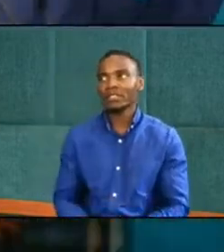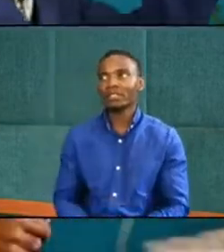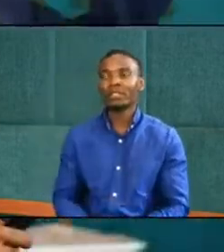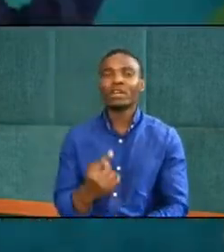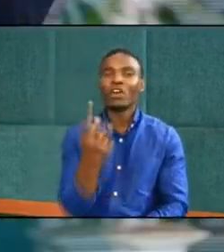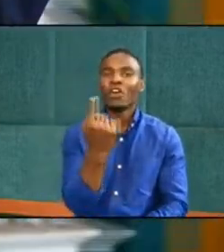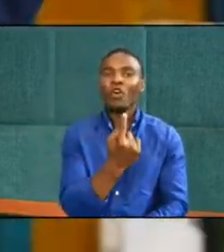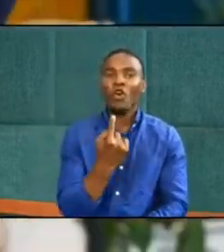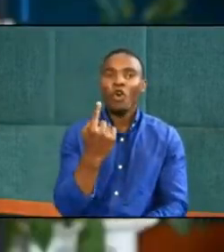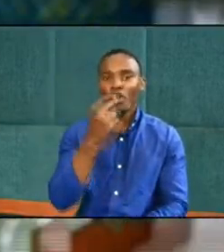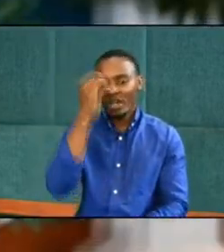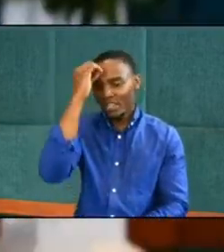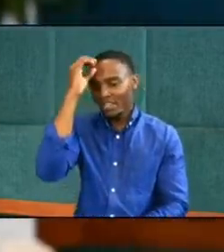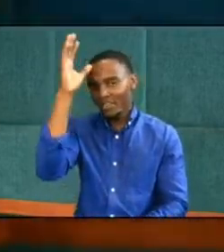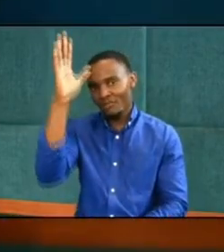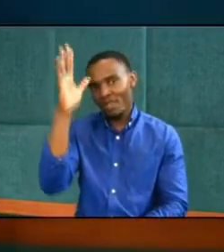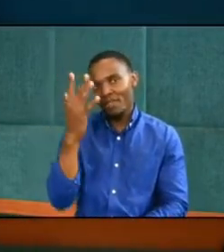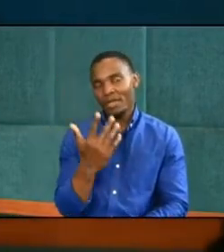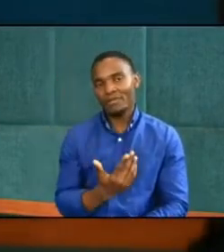only,